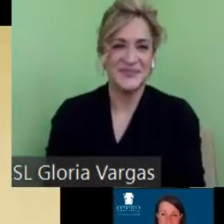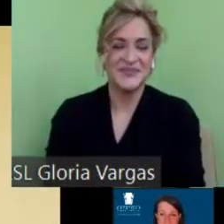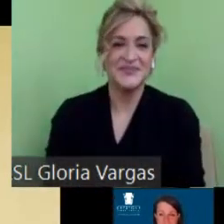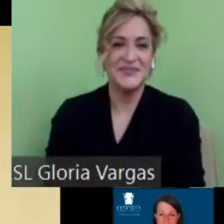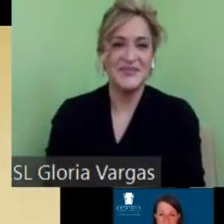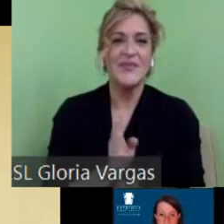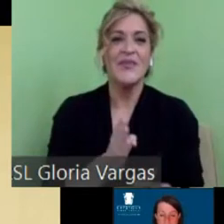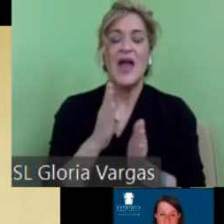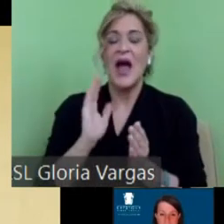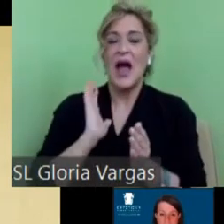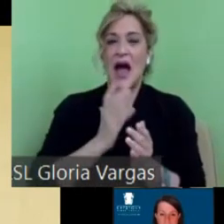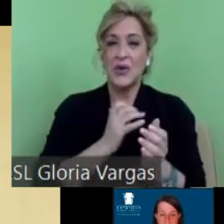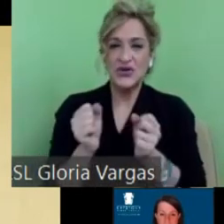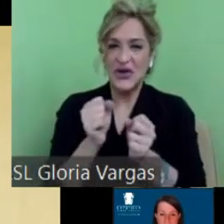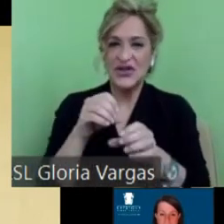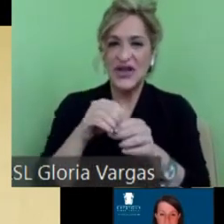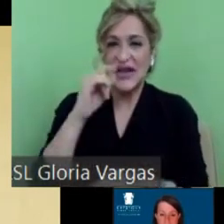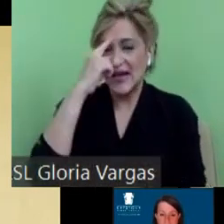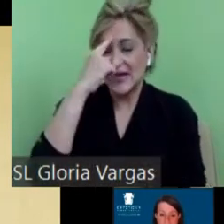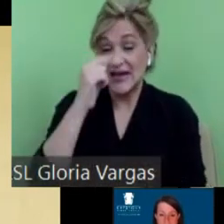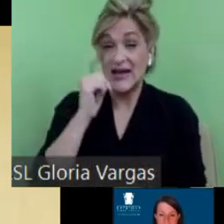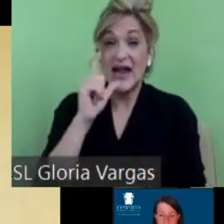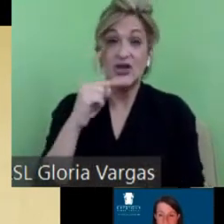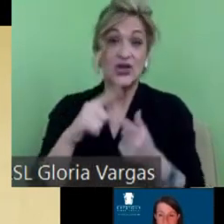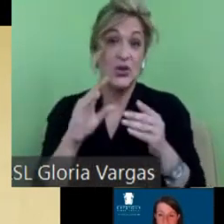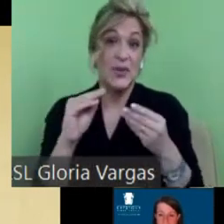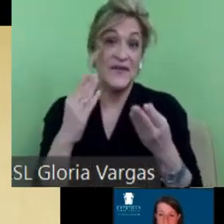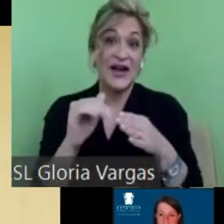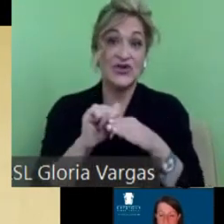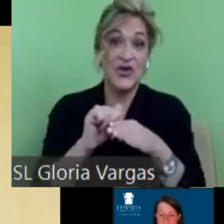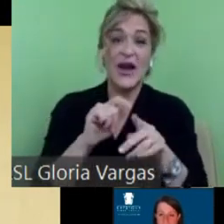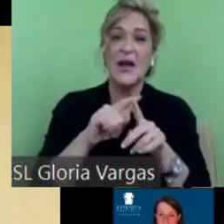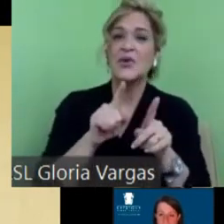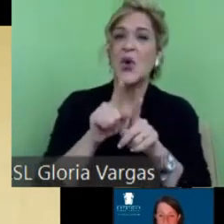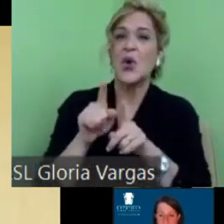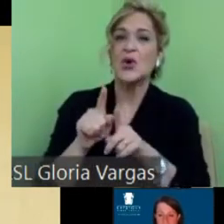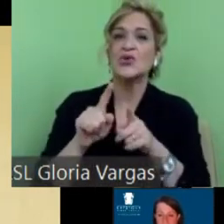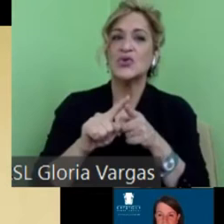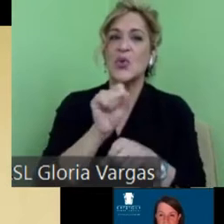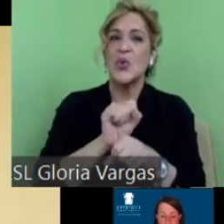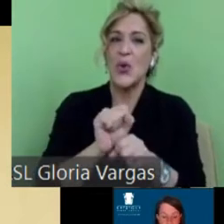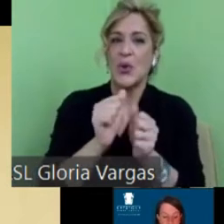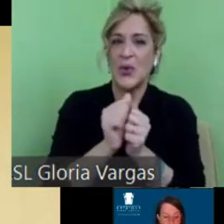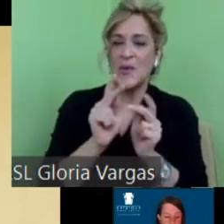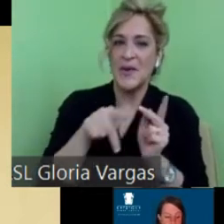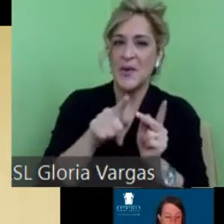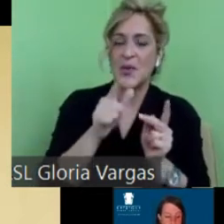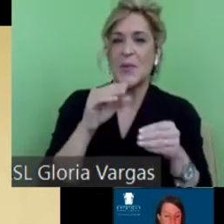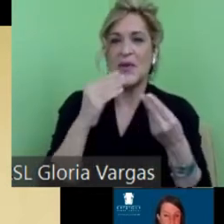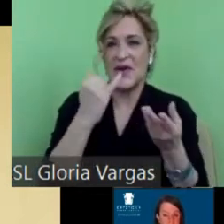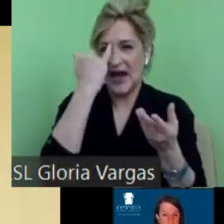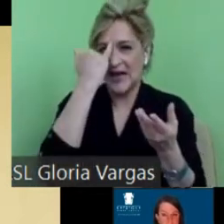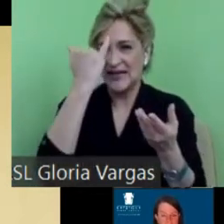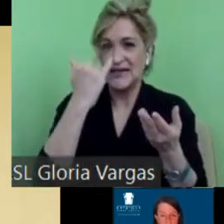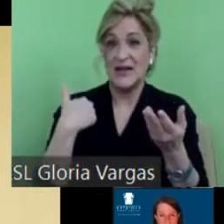Our strategy in India has been not to just provide training, but to walk with people to put the ideas we teach to use.